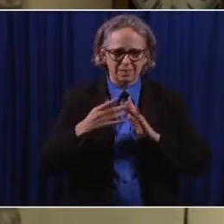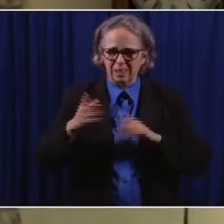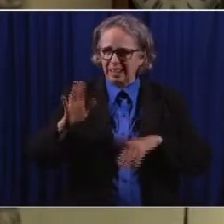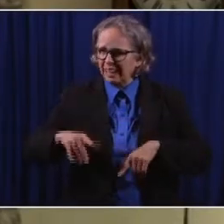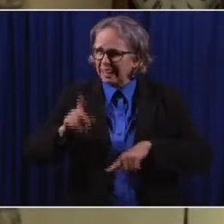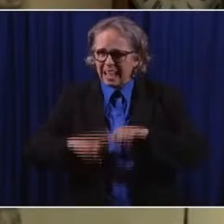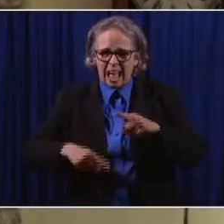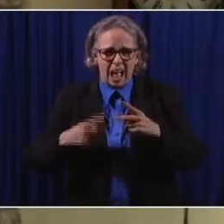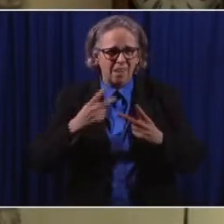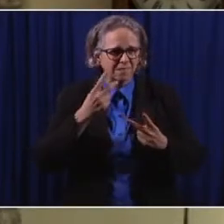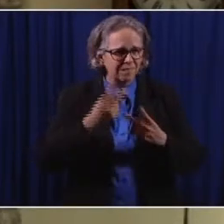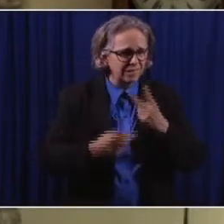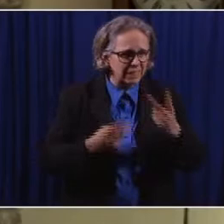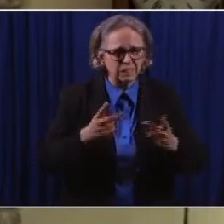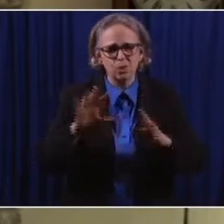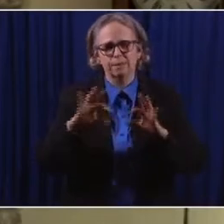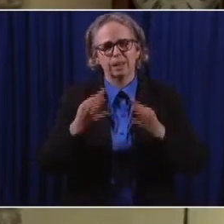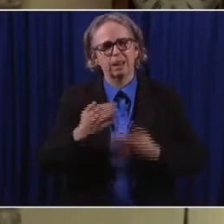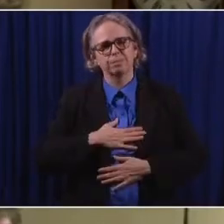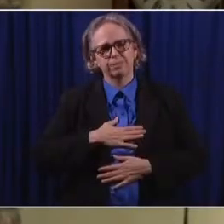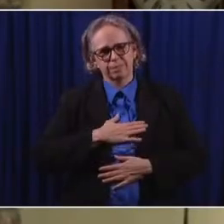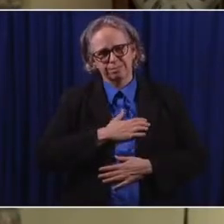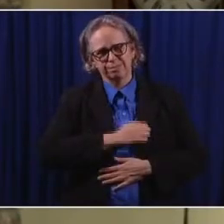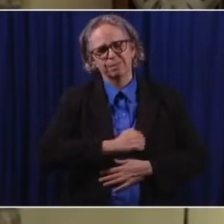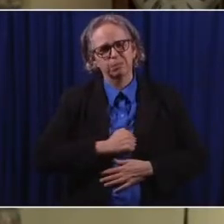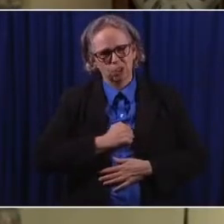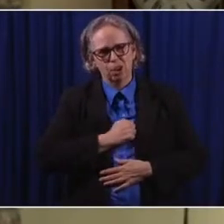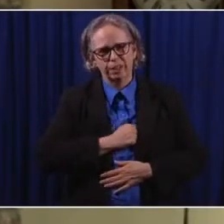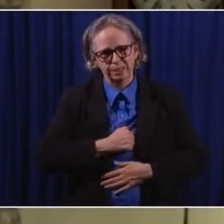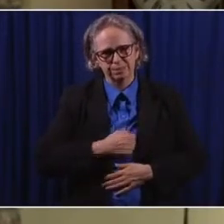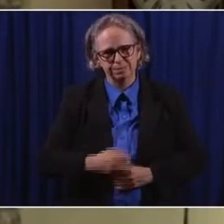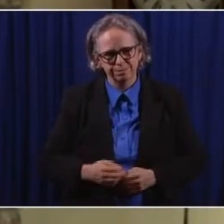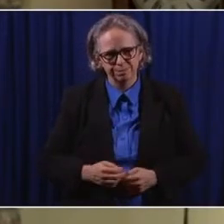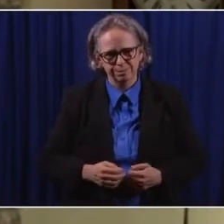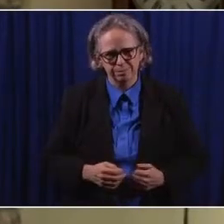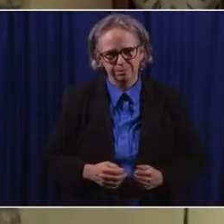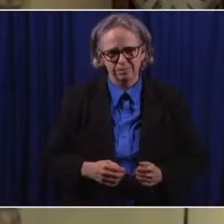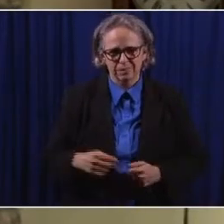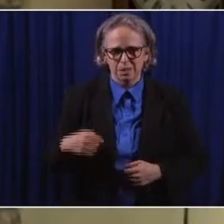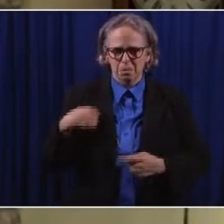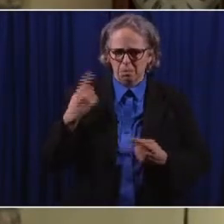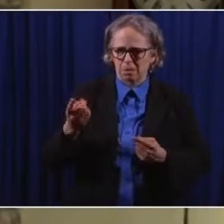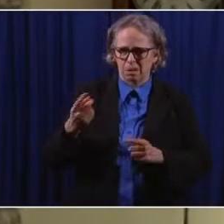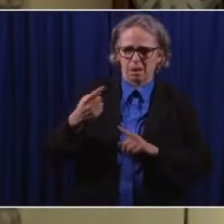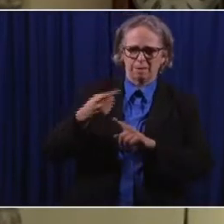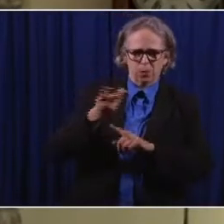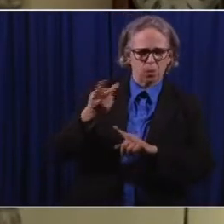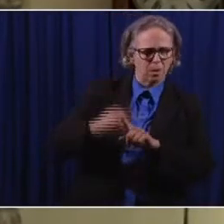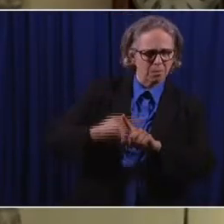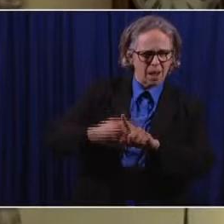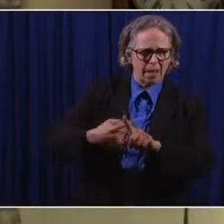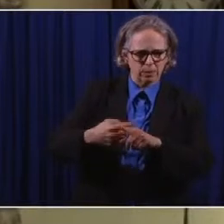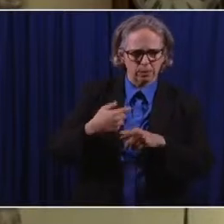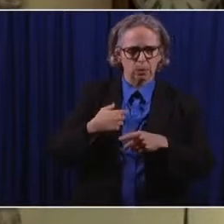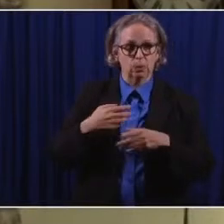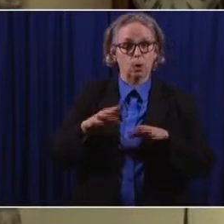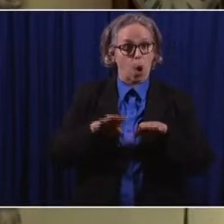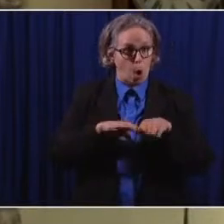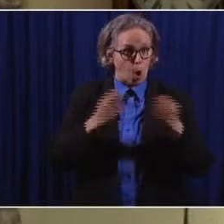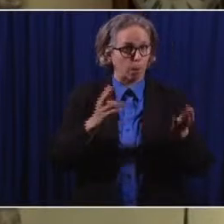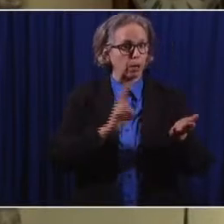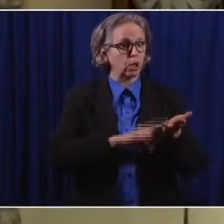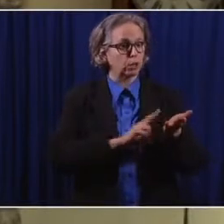months, we have opened up nursing homes as far as the state's orders, the health orders. We've said they can